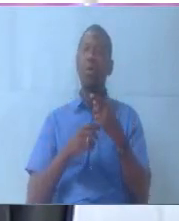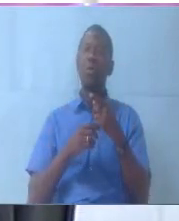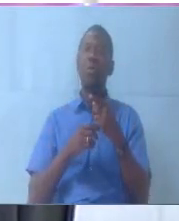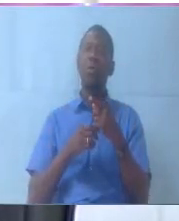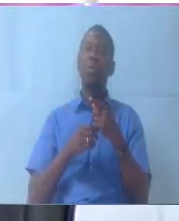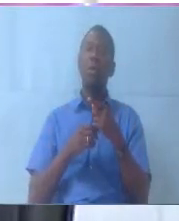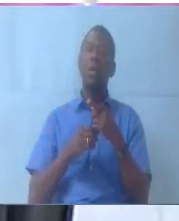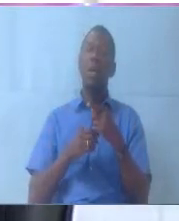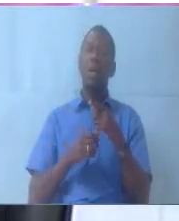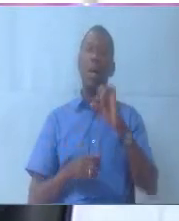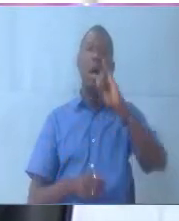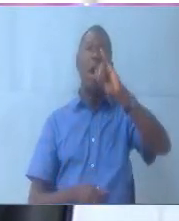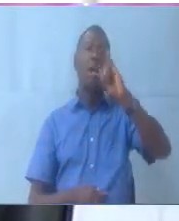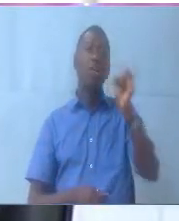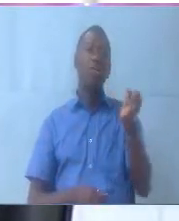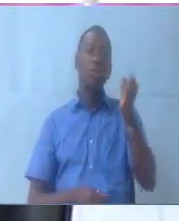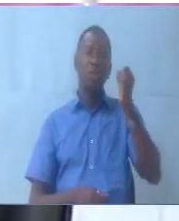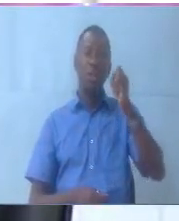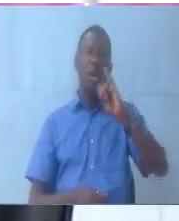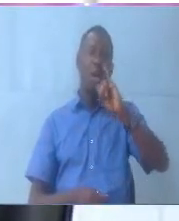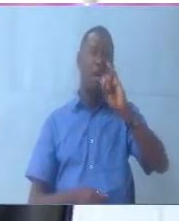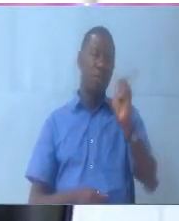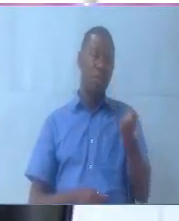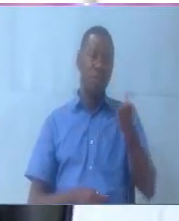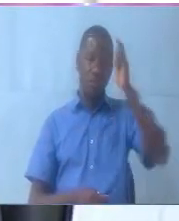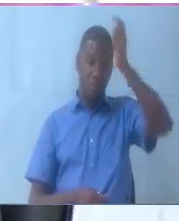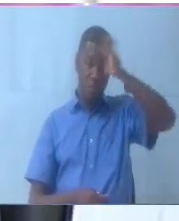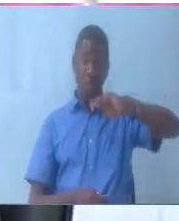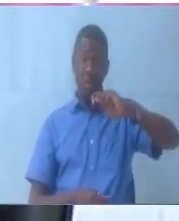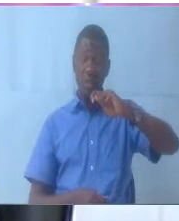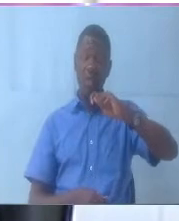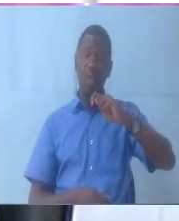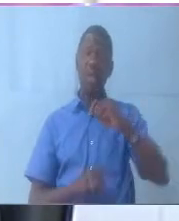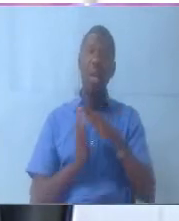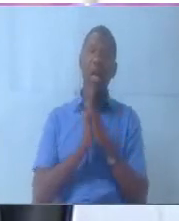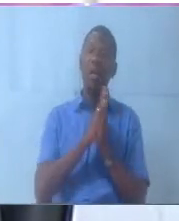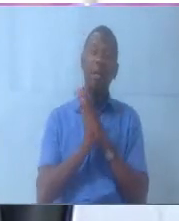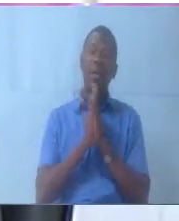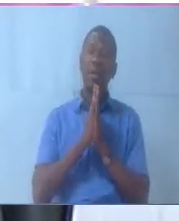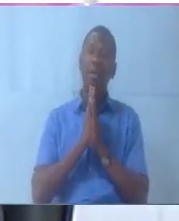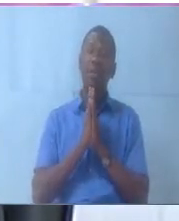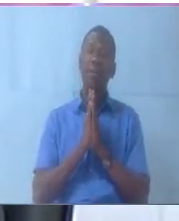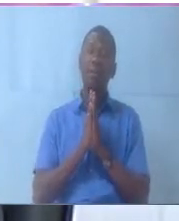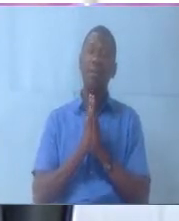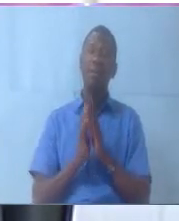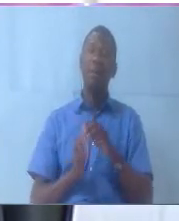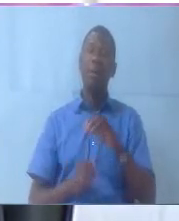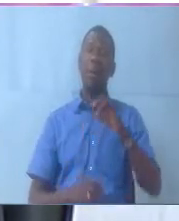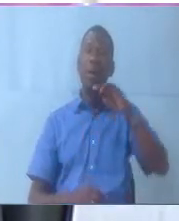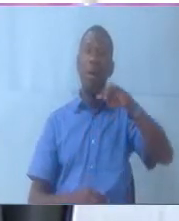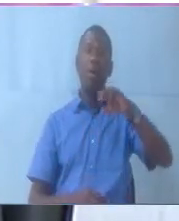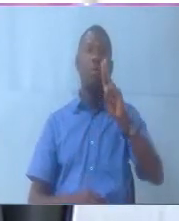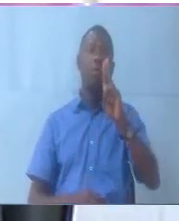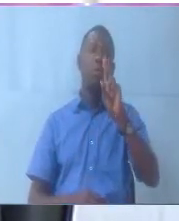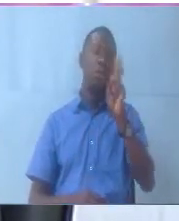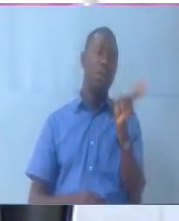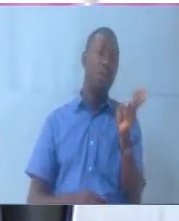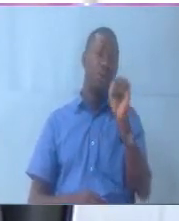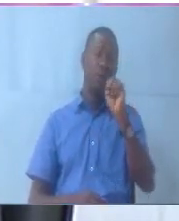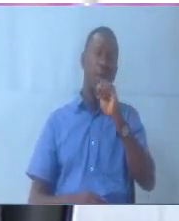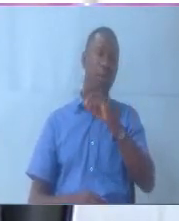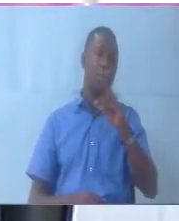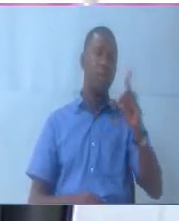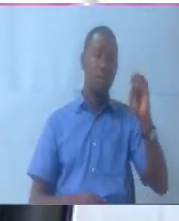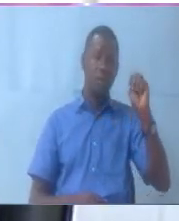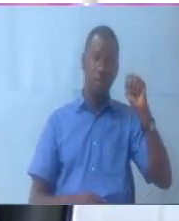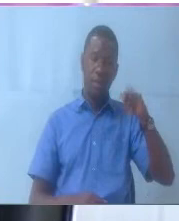Haidara and Buya Toure versus Buya Toure. Kito bije meya lonko ate ning menu be dending kito nyina wolem Muhyiddin Haidara